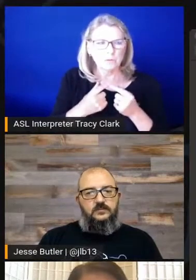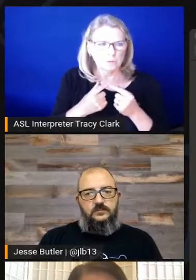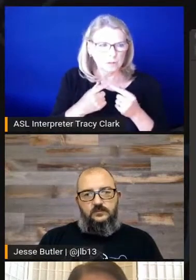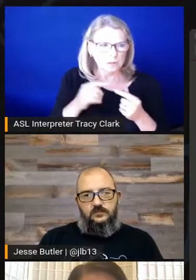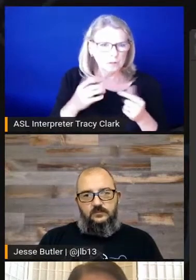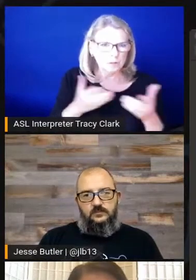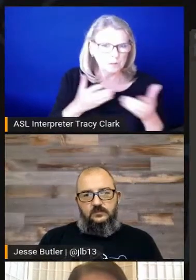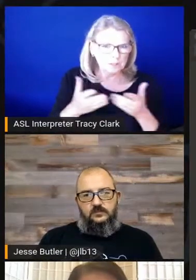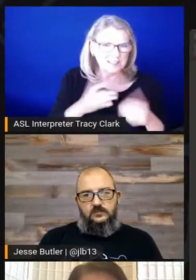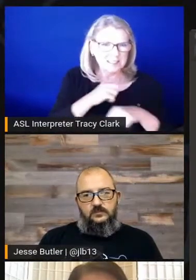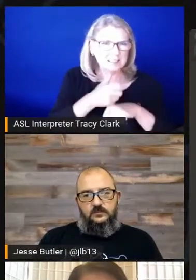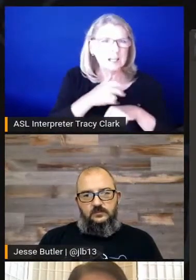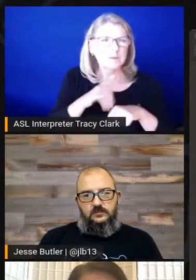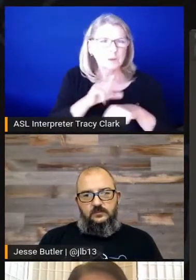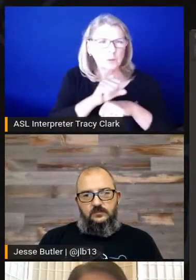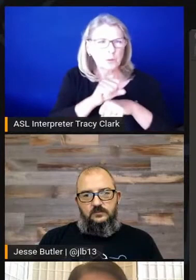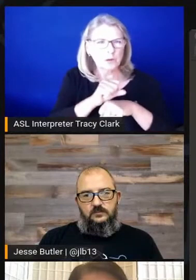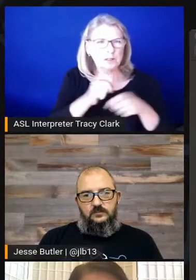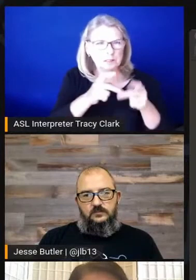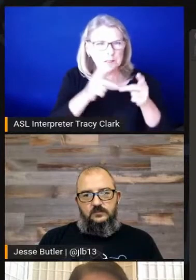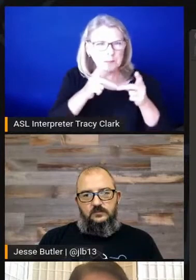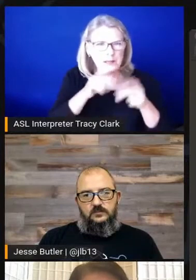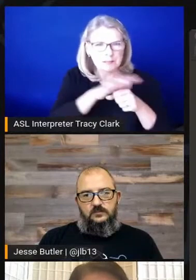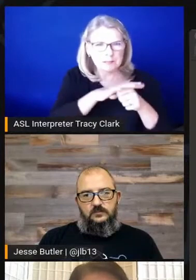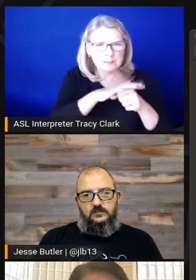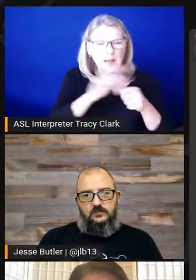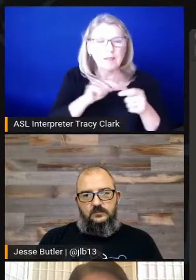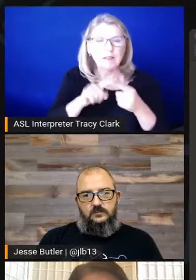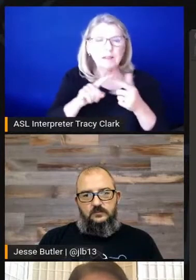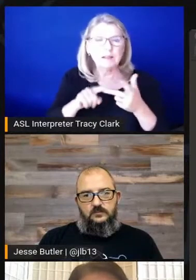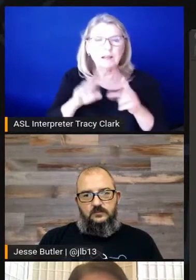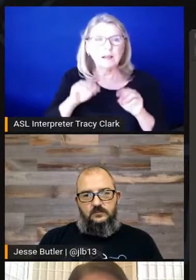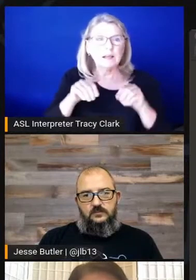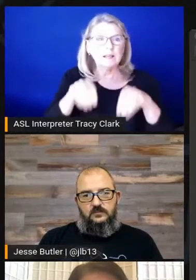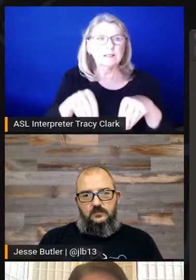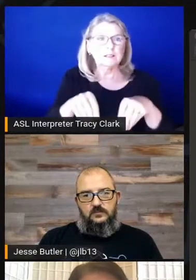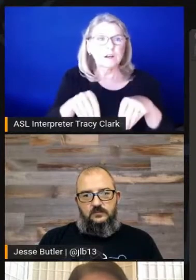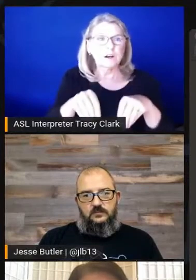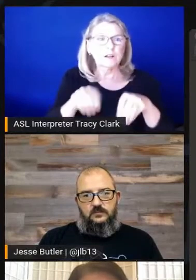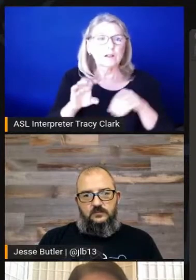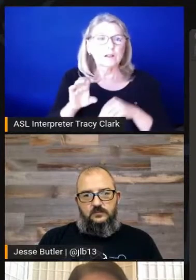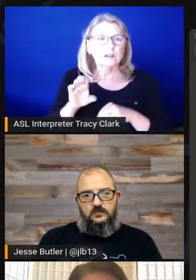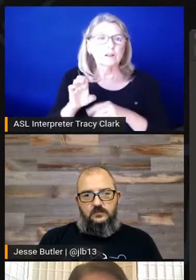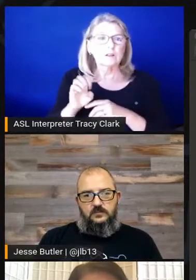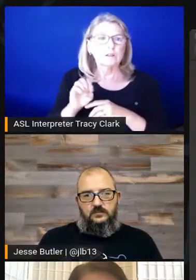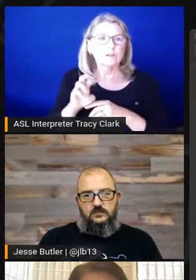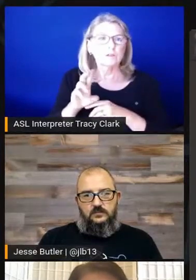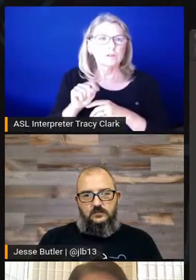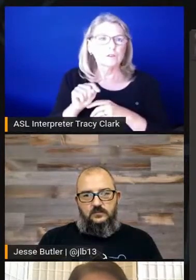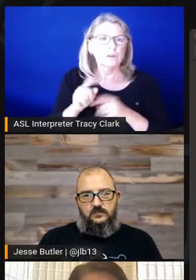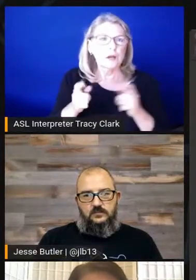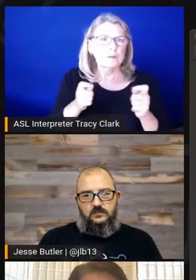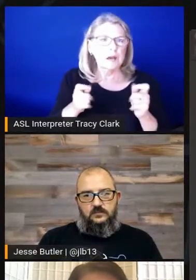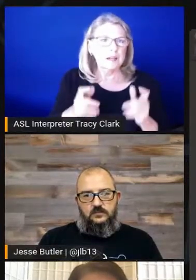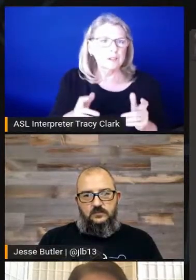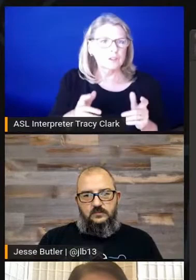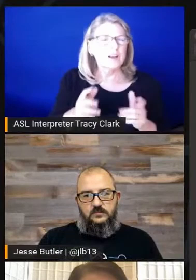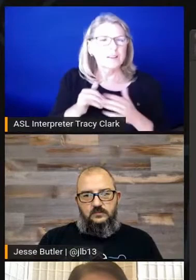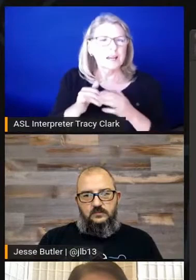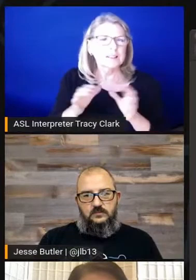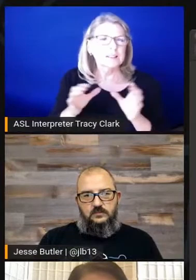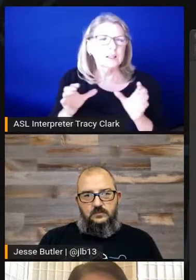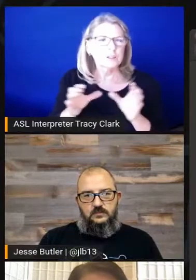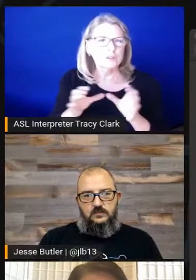And then we also need to install a Cert Manager. And what the Cert Manager is a certificate manager that the